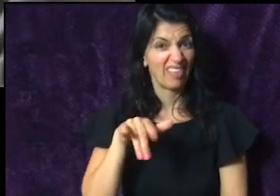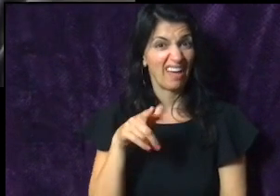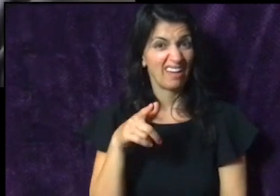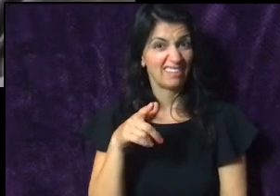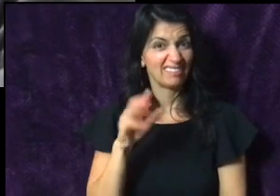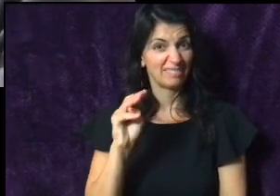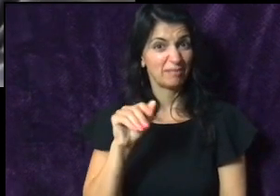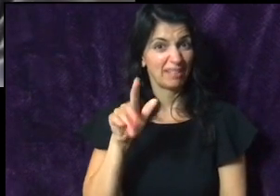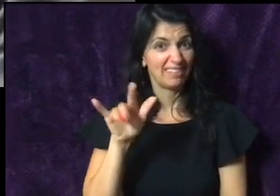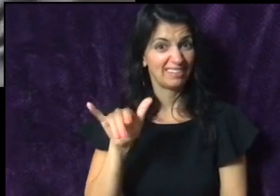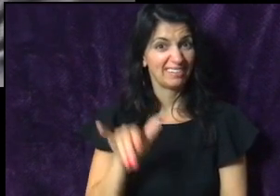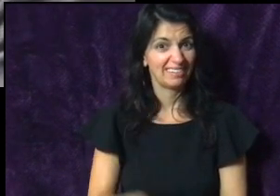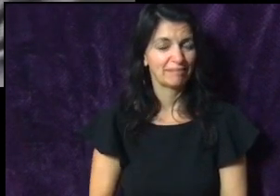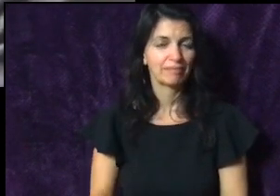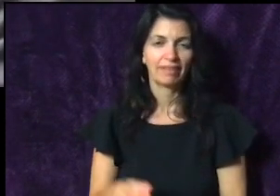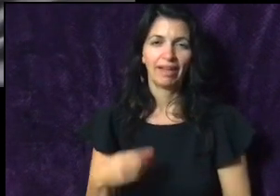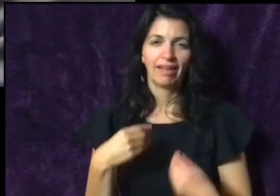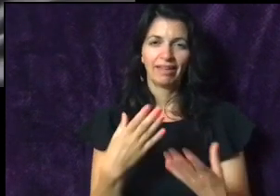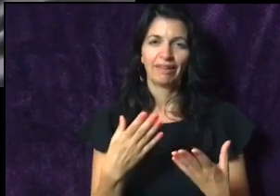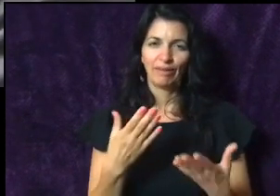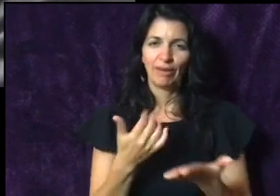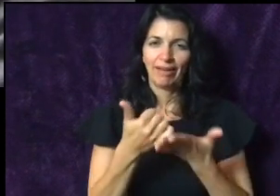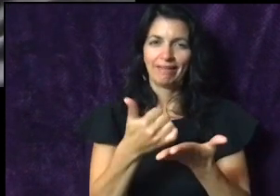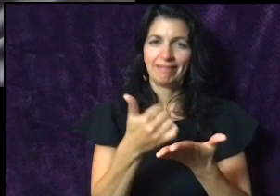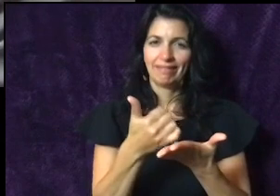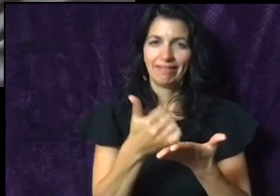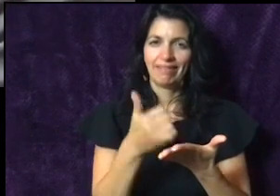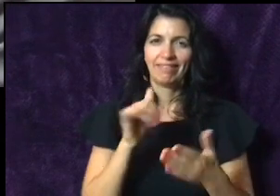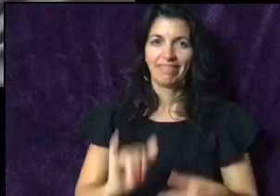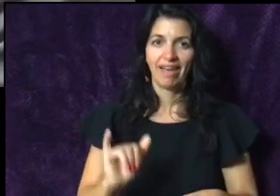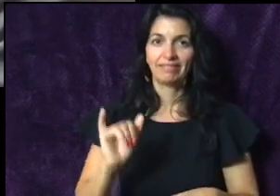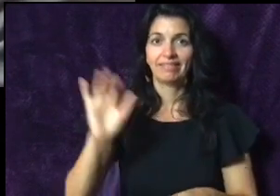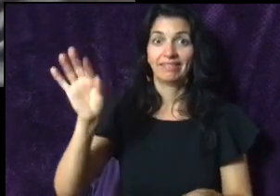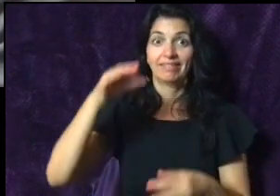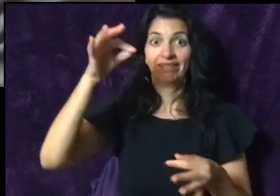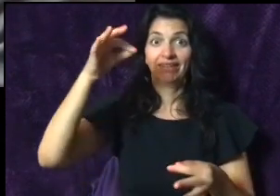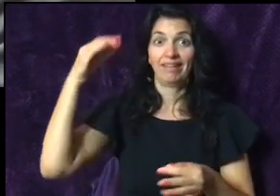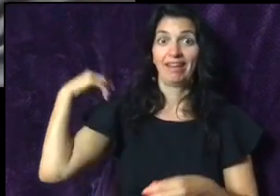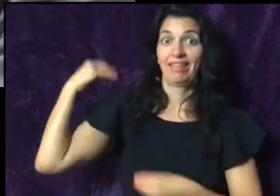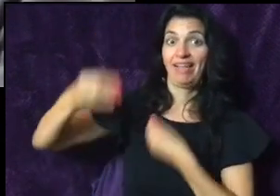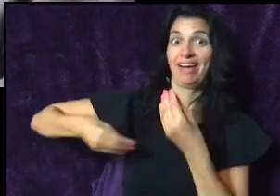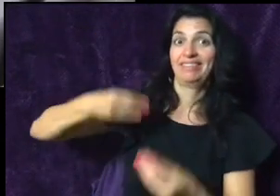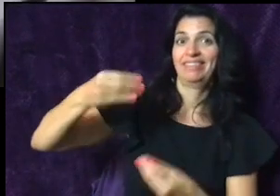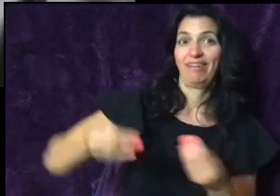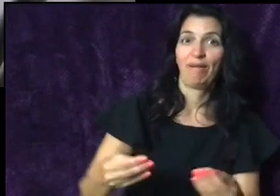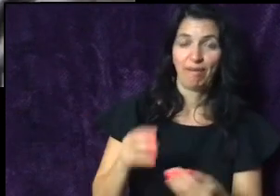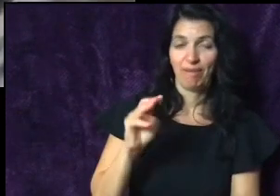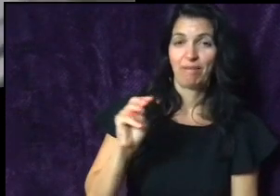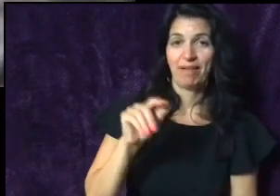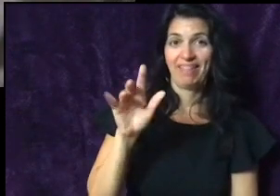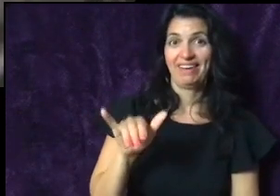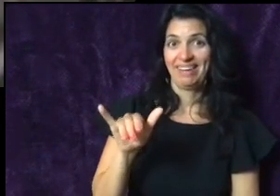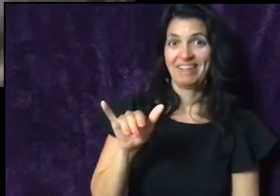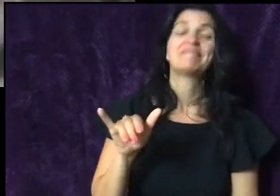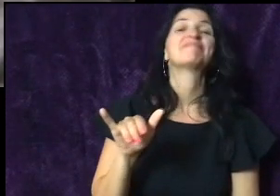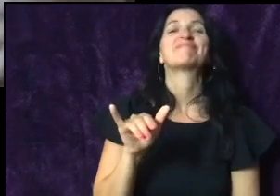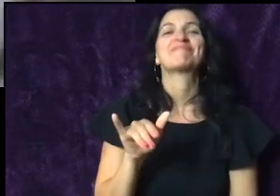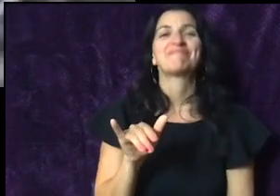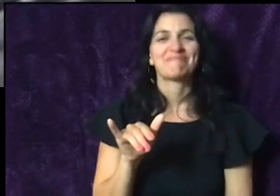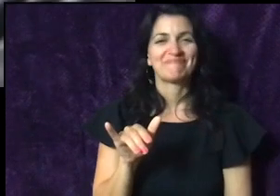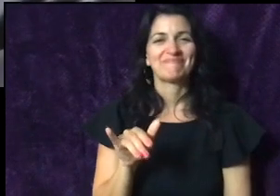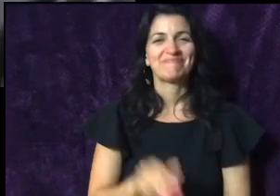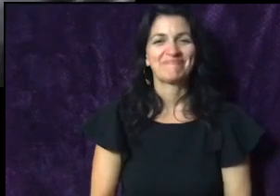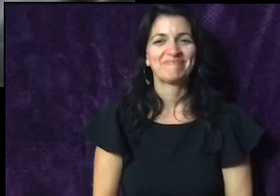Do you know that melody? I'll give you a hint. It's a classical melody. I'll give you another hint. It's